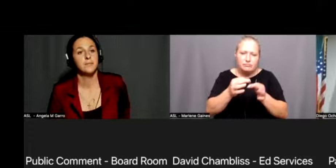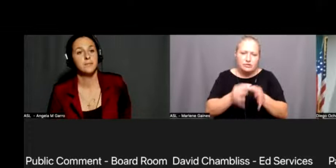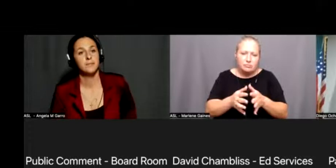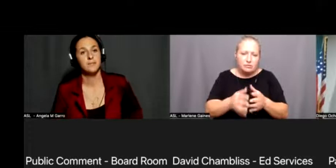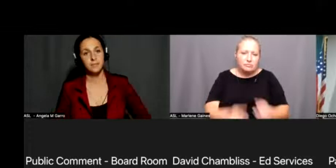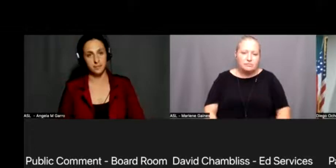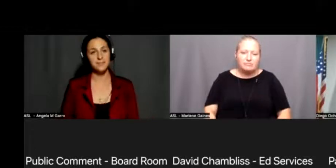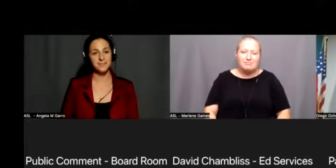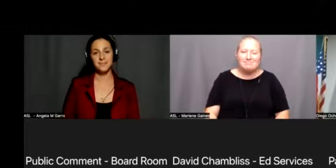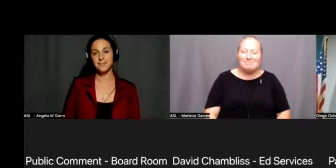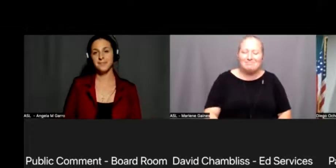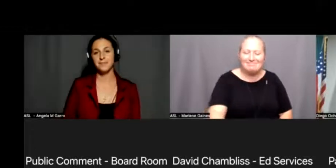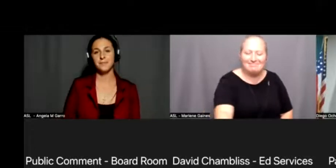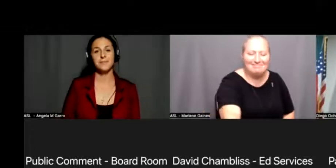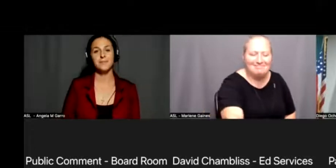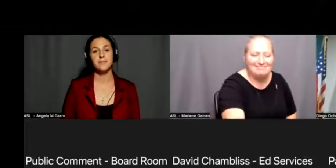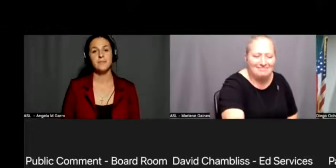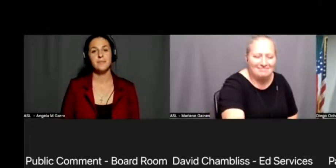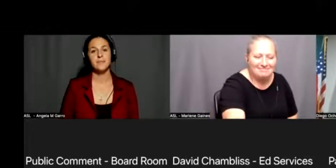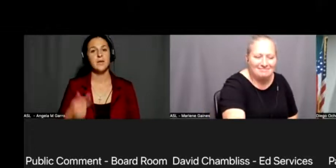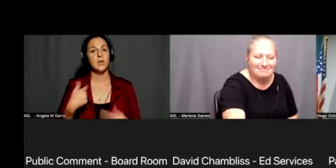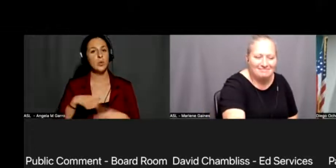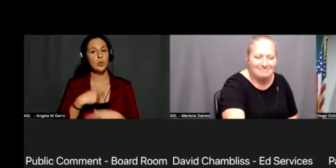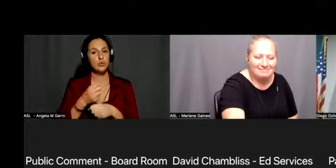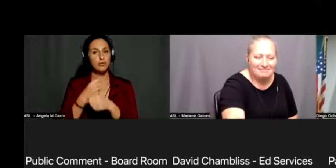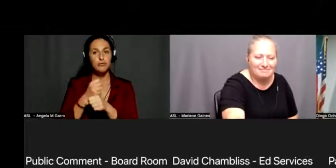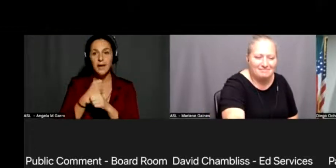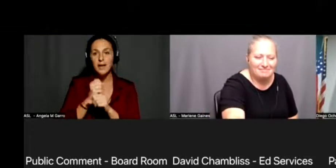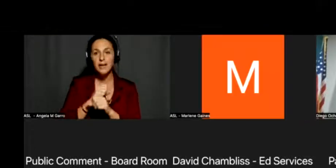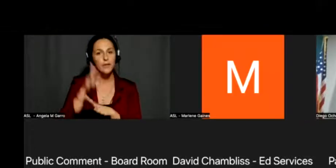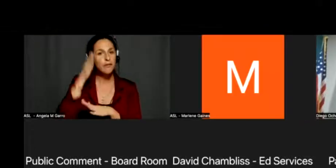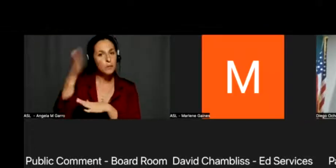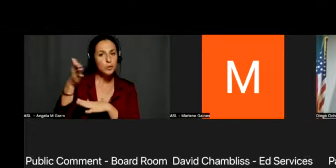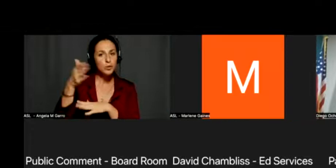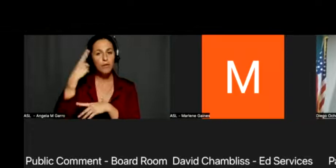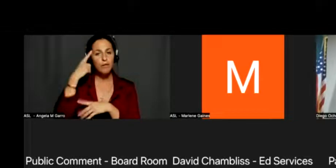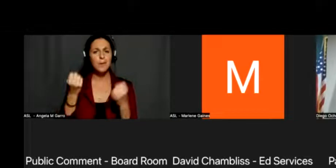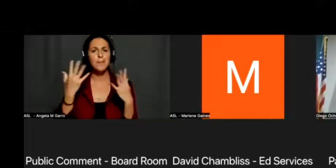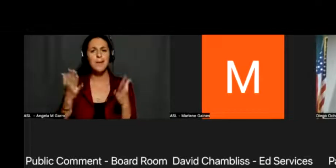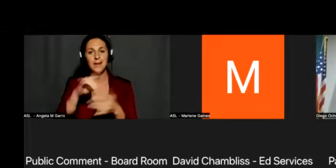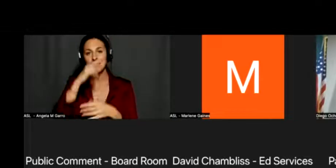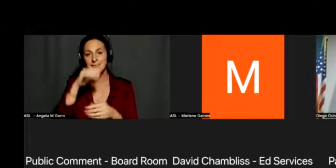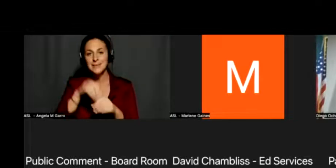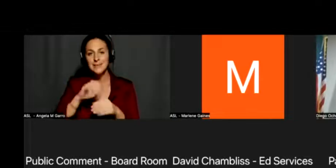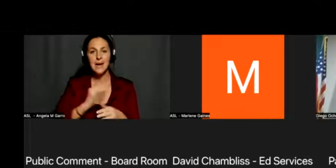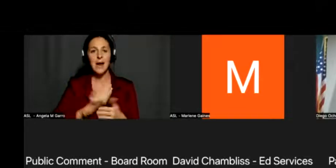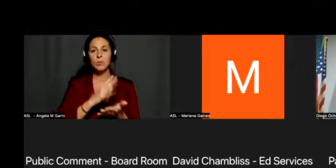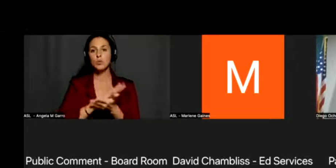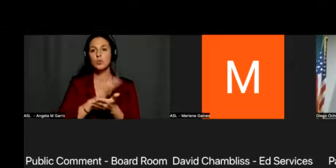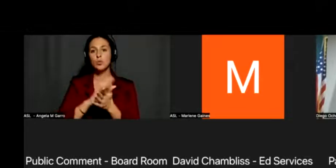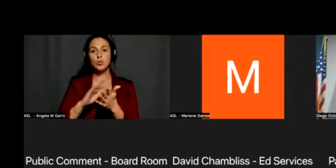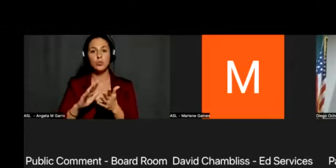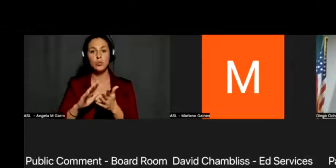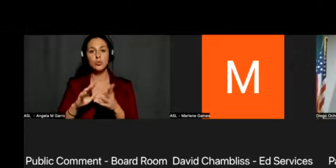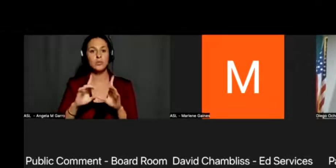and writing a future for many kids in our school district that will be served by the school,